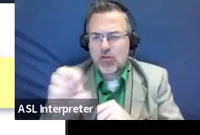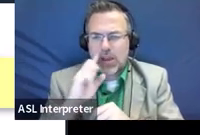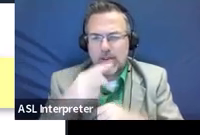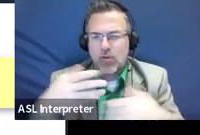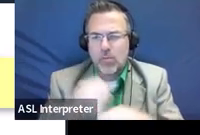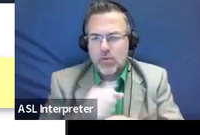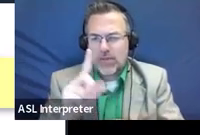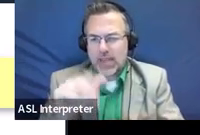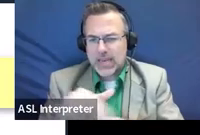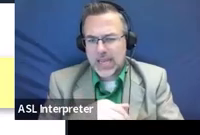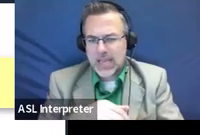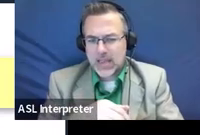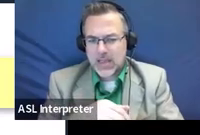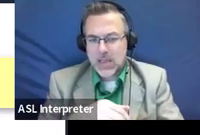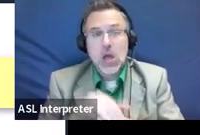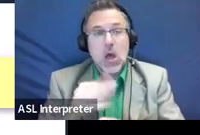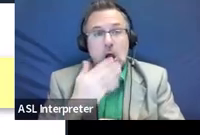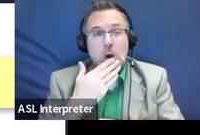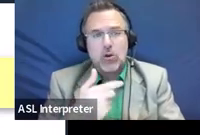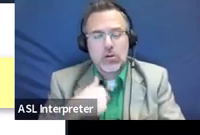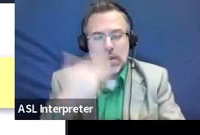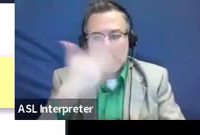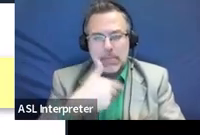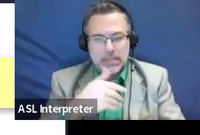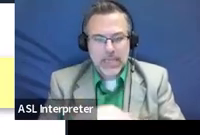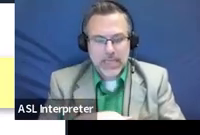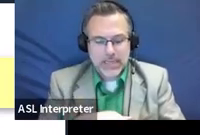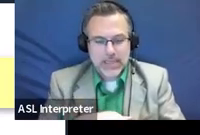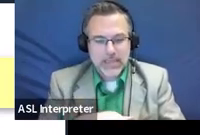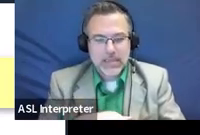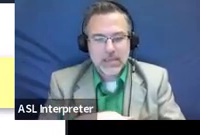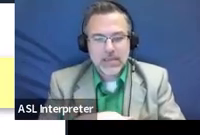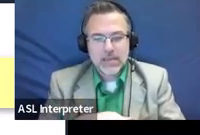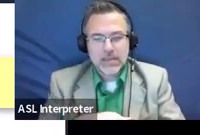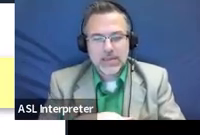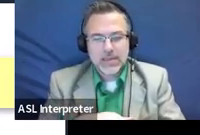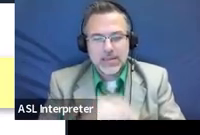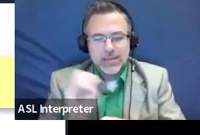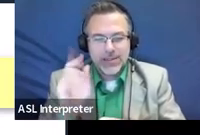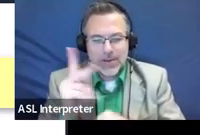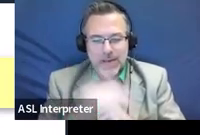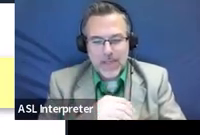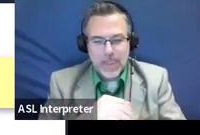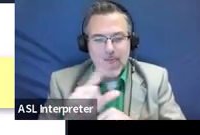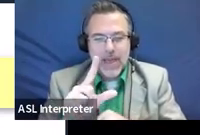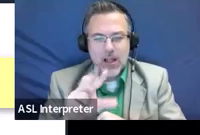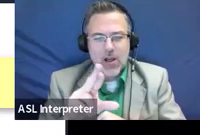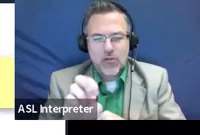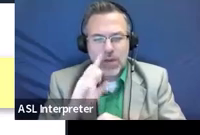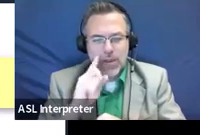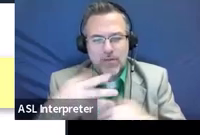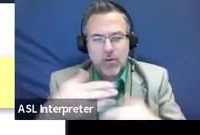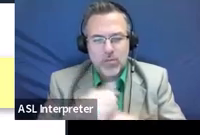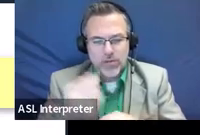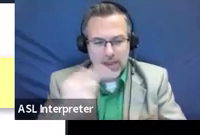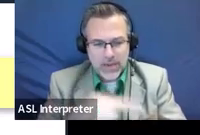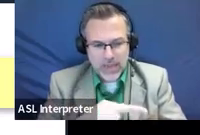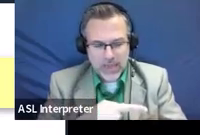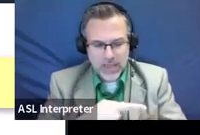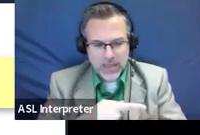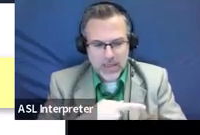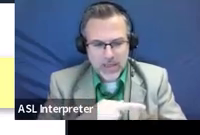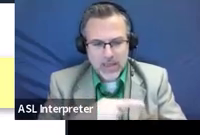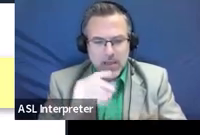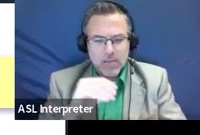day. Oh, good catch. I did miss that because you started dropping links in there and I lost it. Okay. LRE for abbreviated day. Does the percent